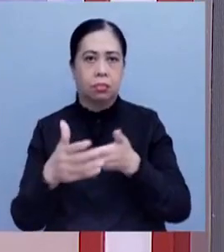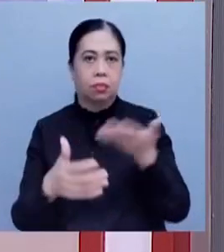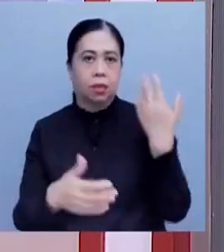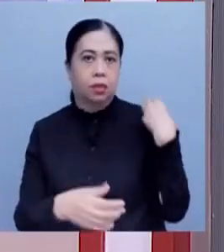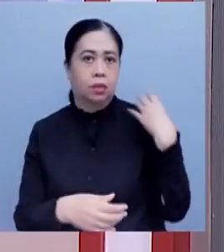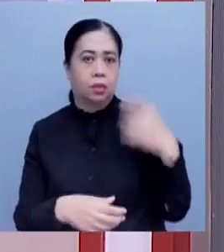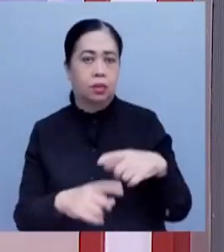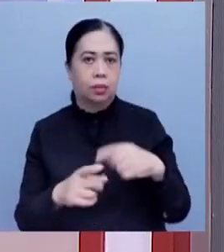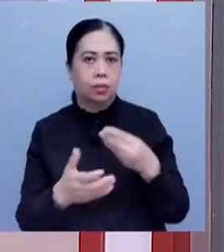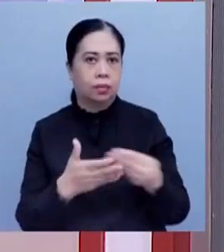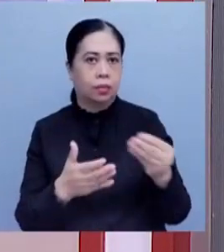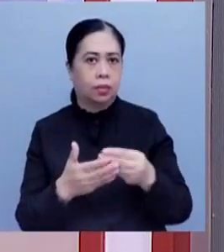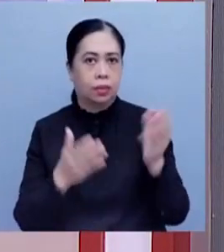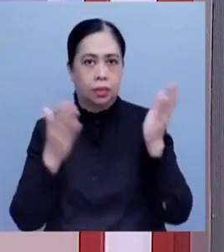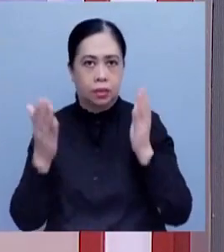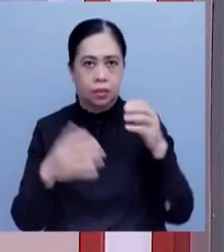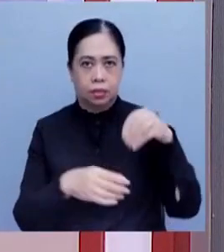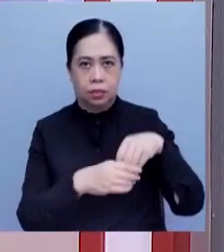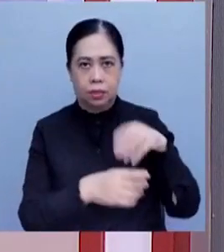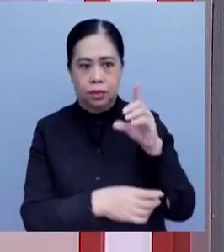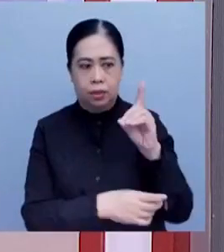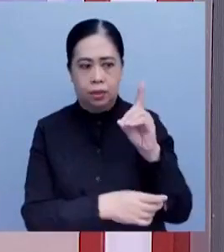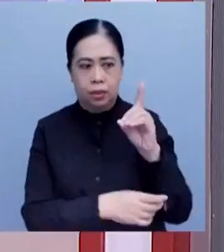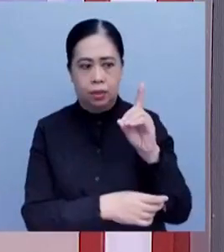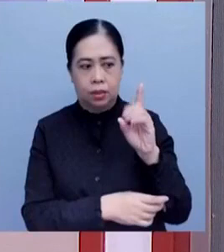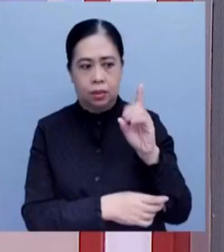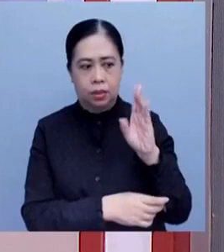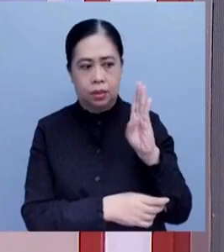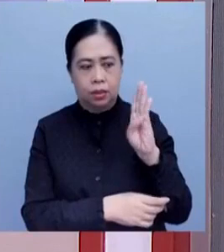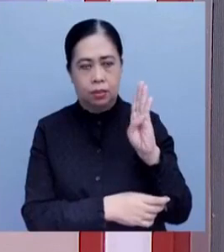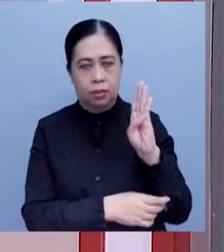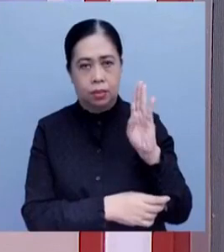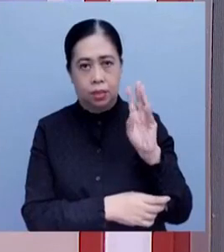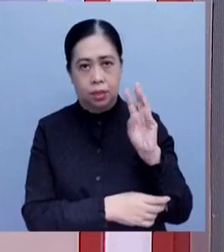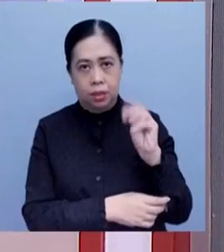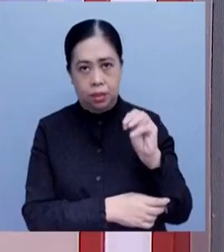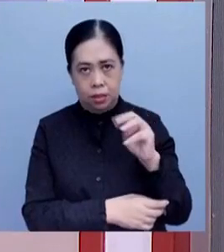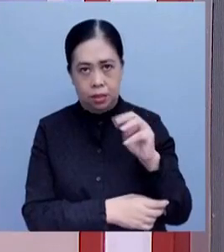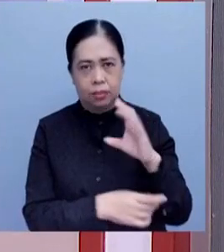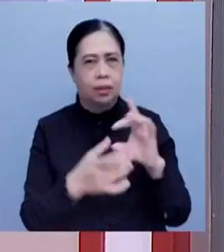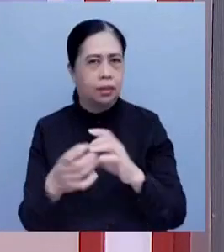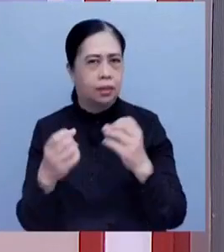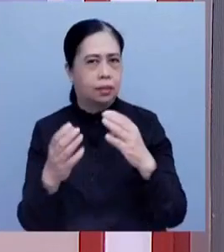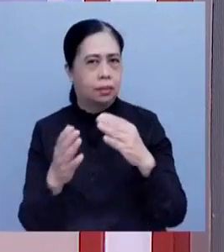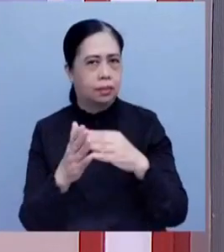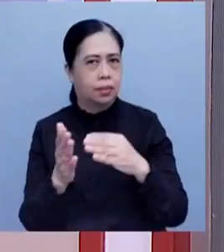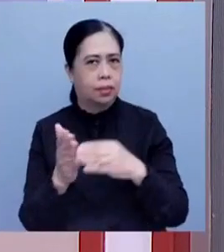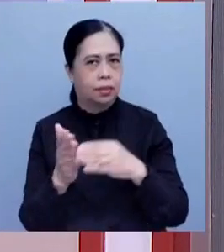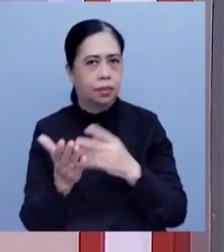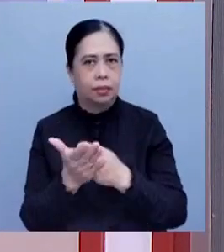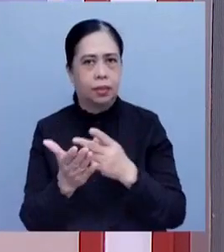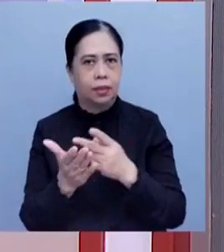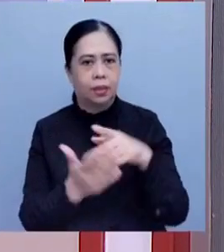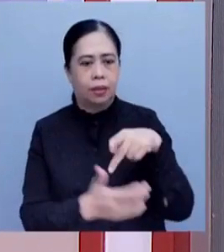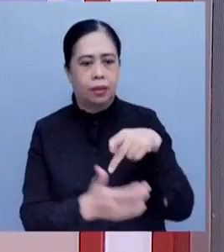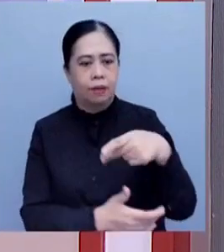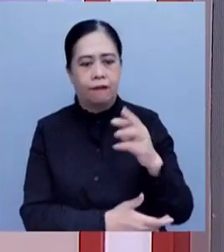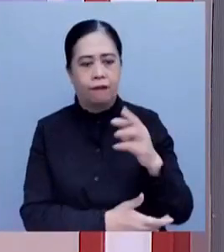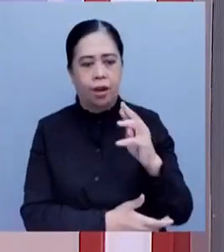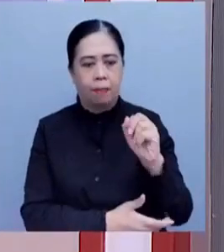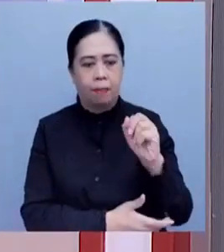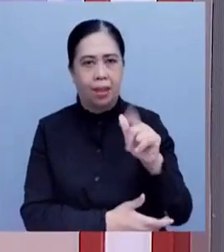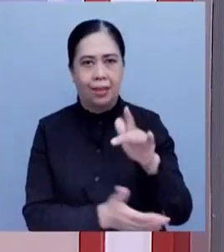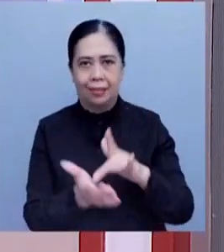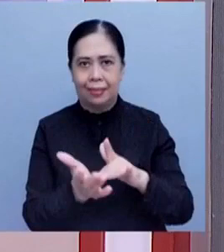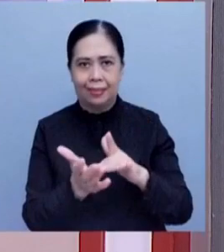the Procurement Service of the Budget Department linked to the multi-billion peso formally controversy. Our very own Adrian Ayelena joins